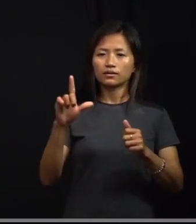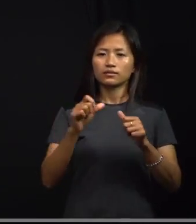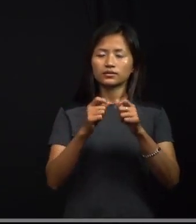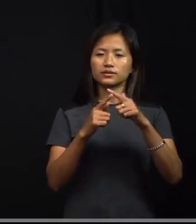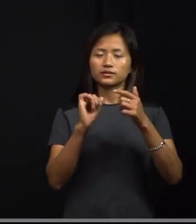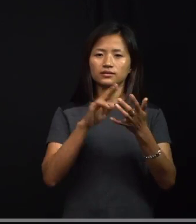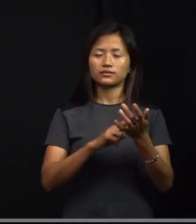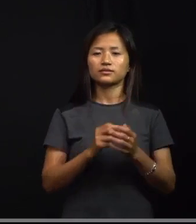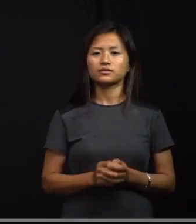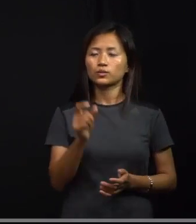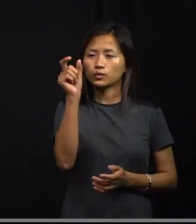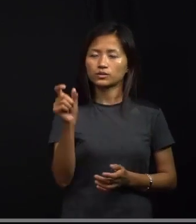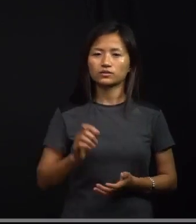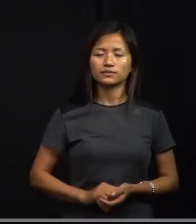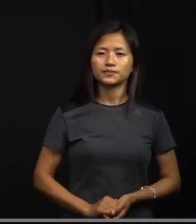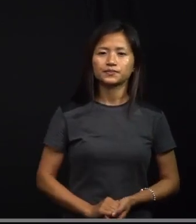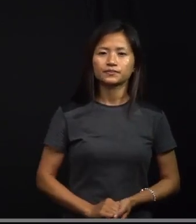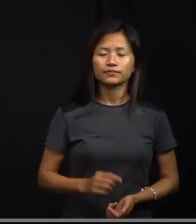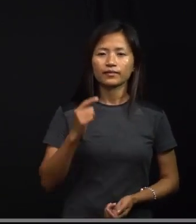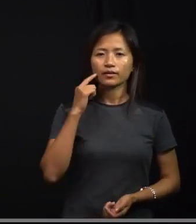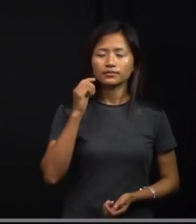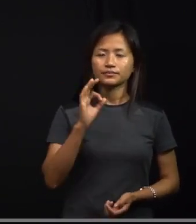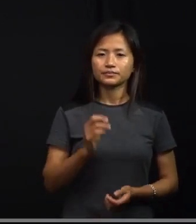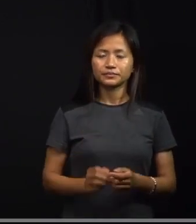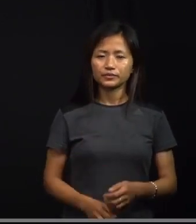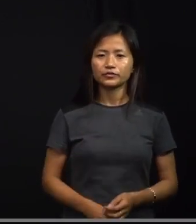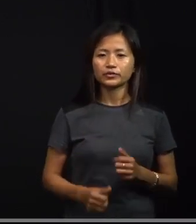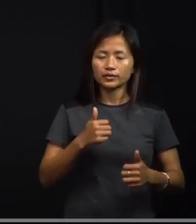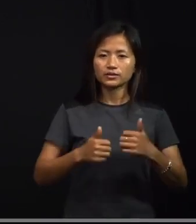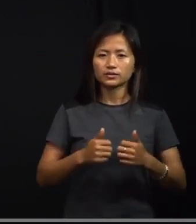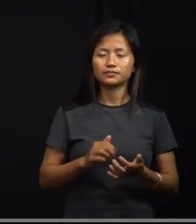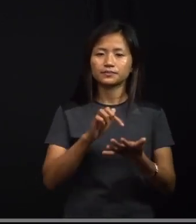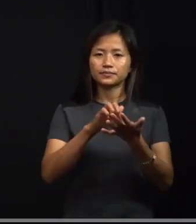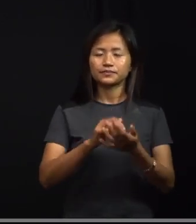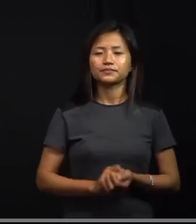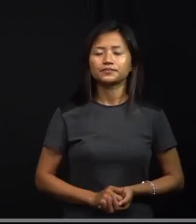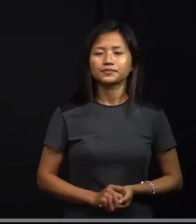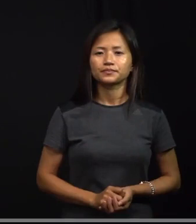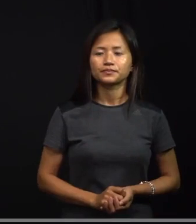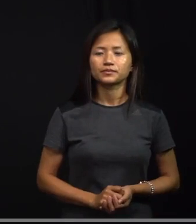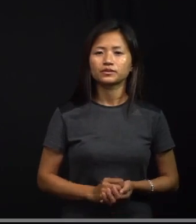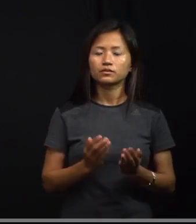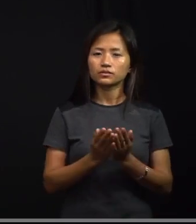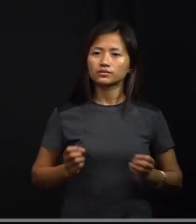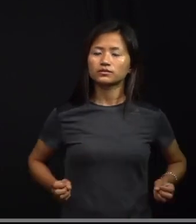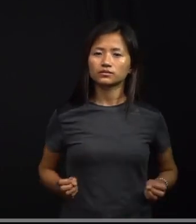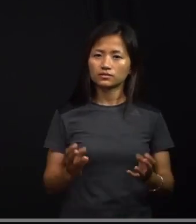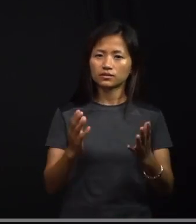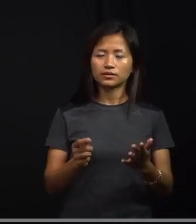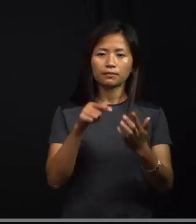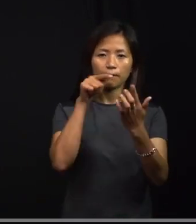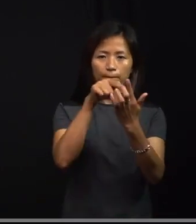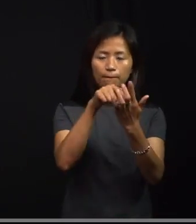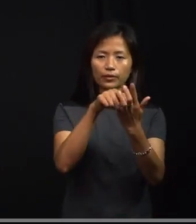Okay, so this will be important from your exam point of view also. This, you're in class 11 and this is your starting point.